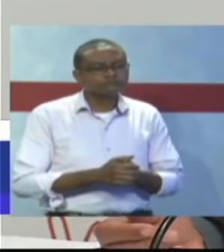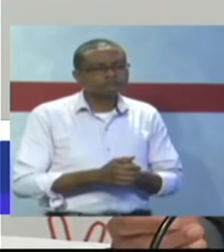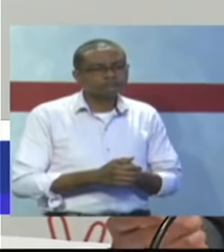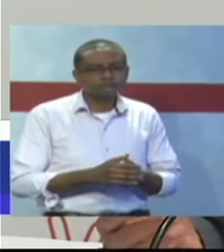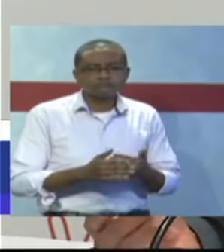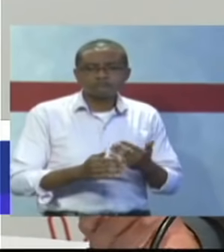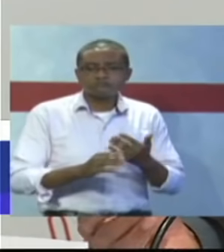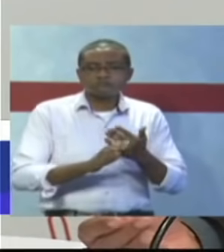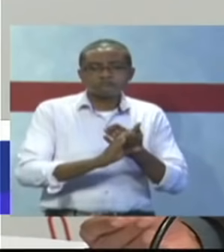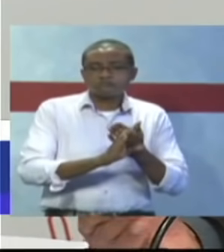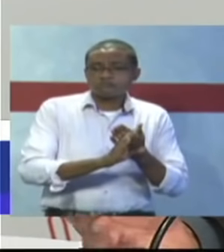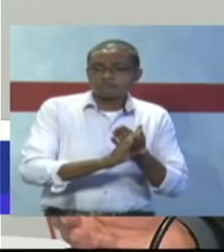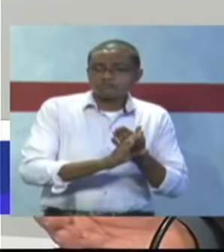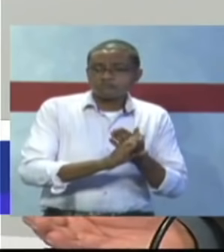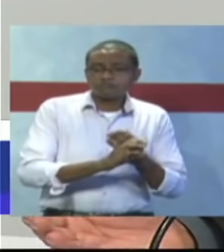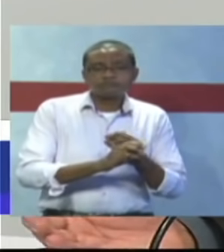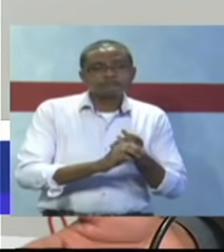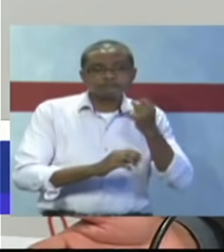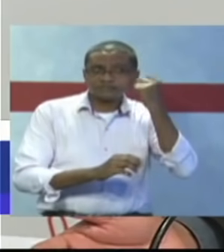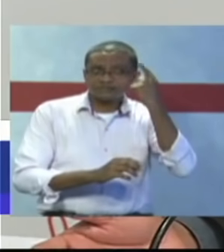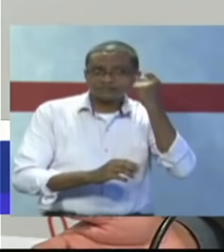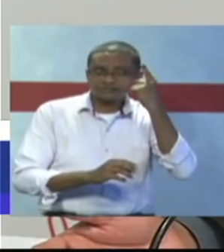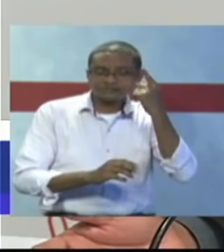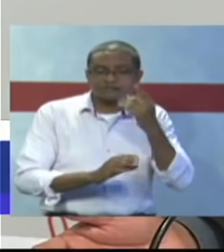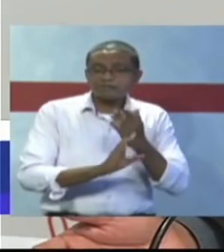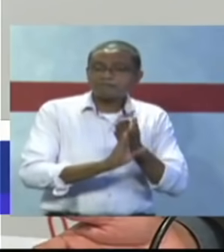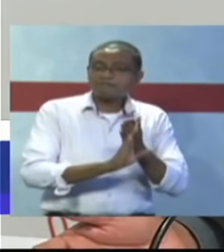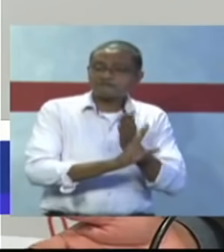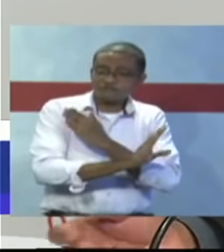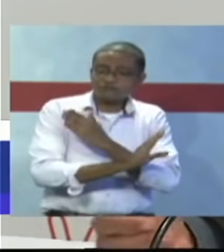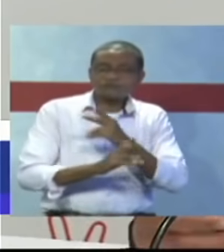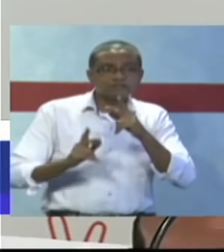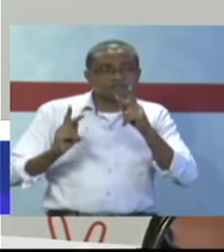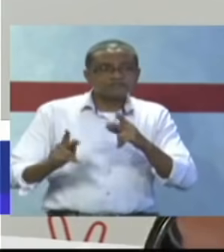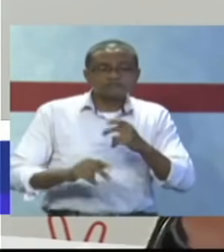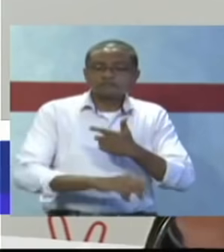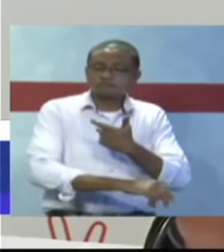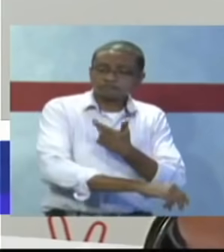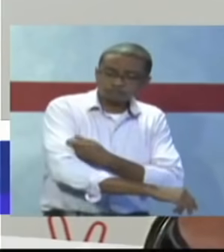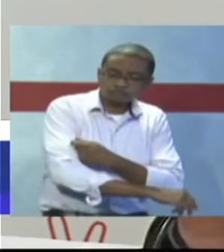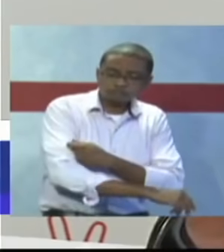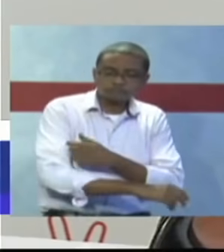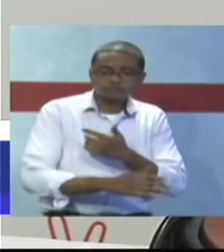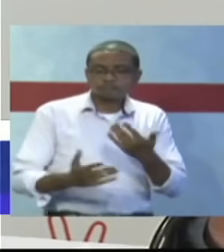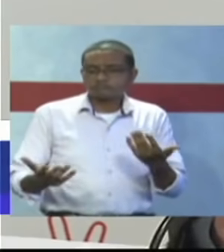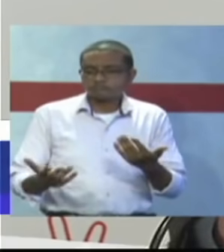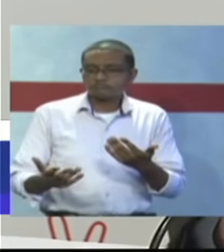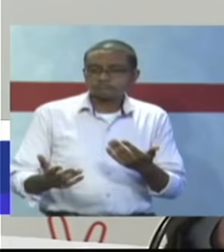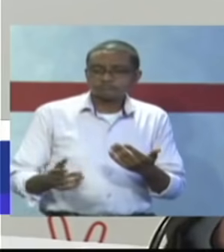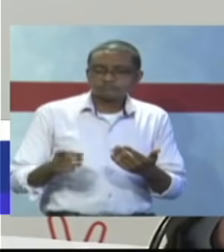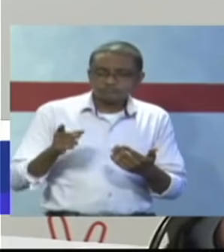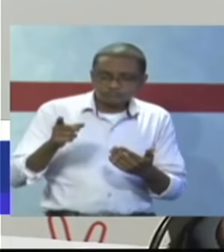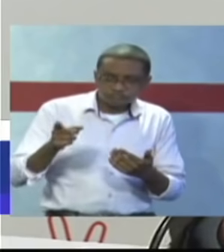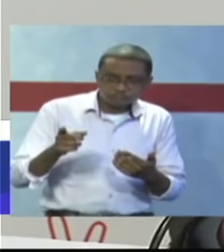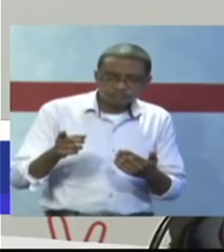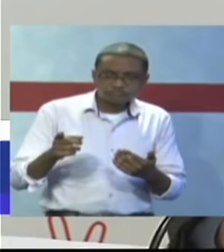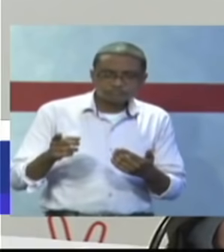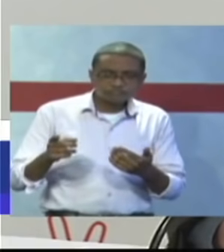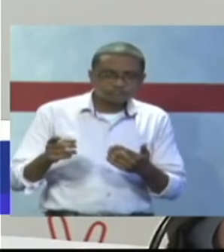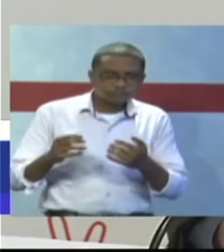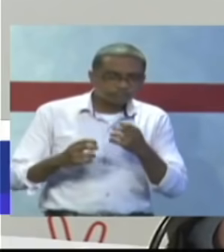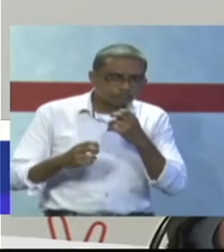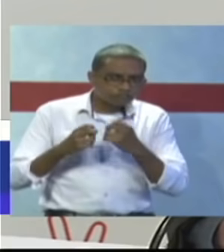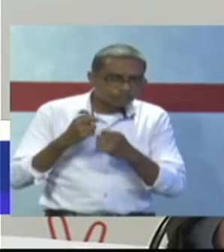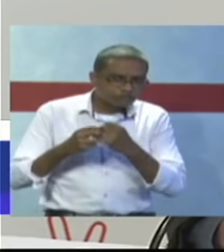population before the vaccine, and it will be difficult to know after the vaccine as well. But we will certainly keep looking